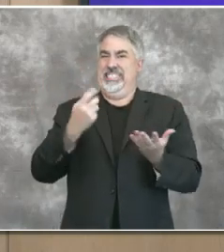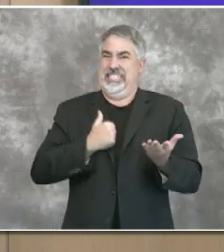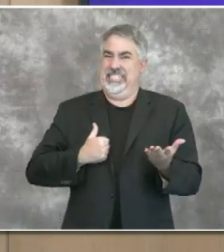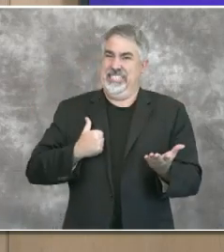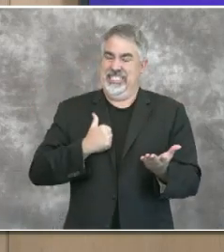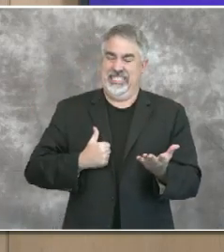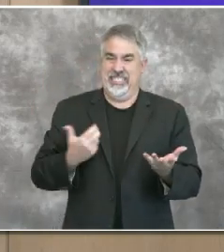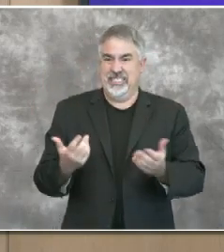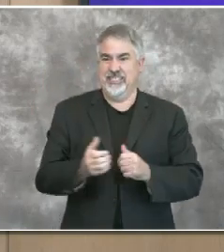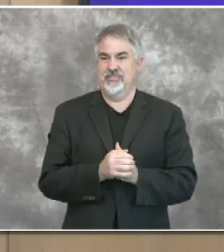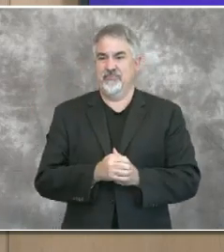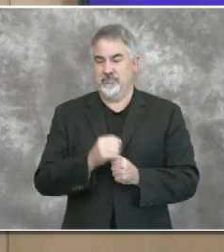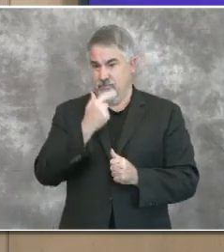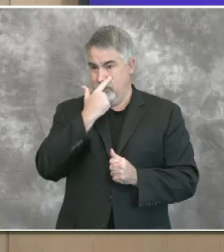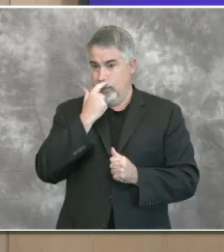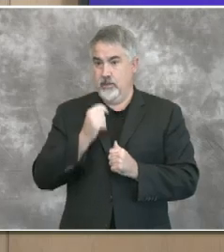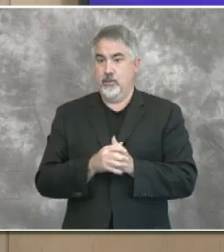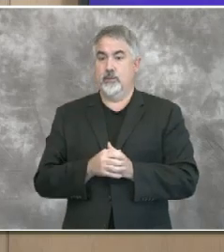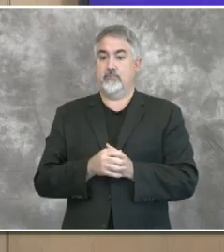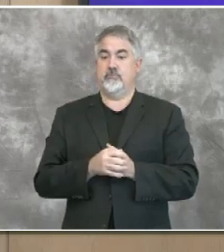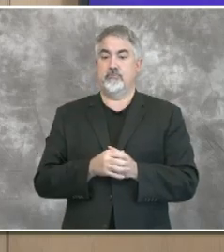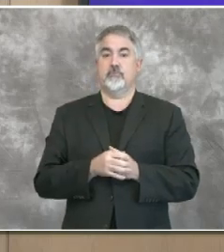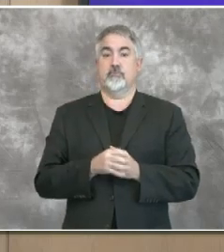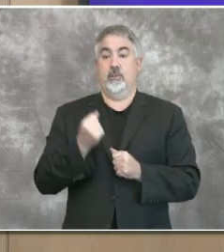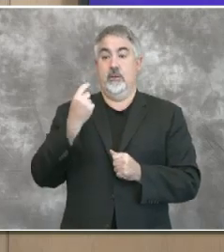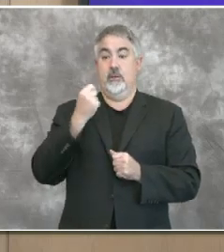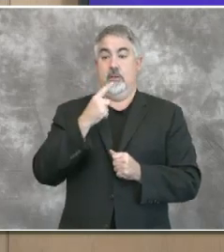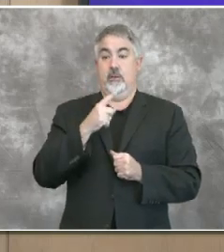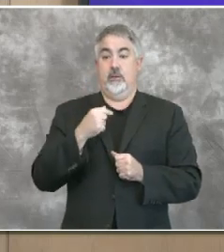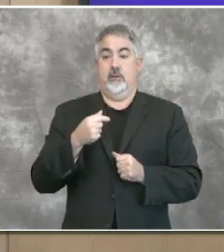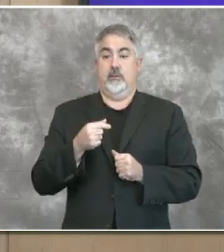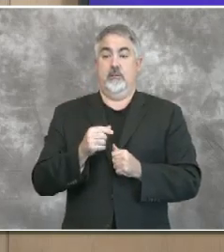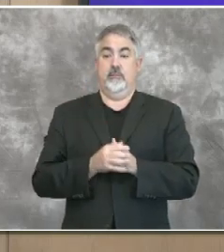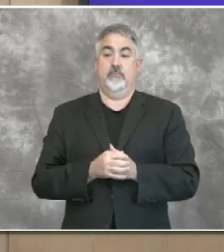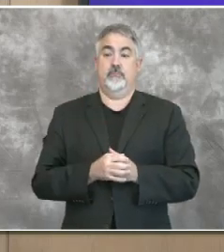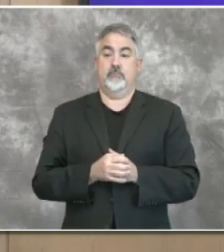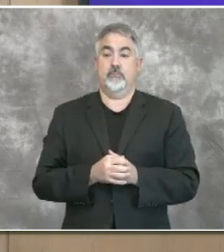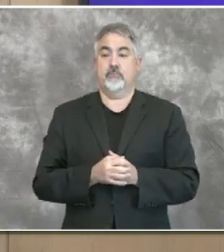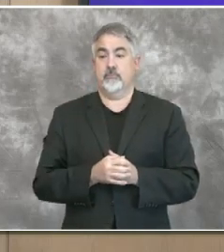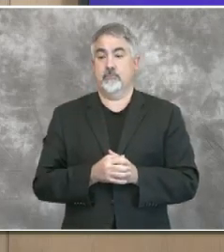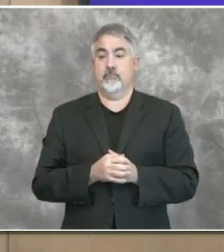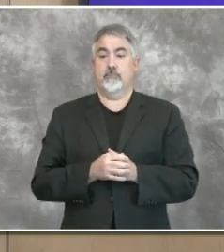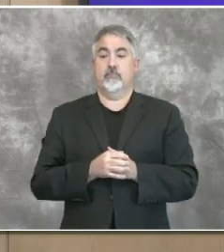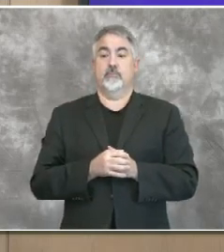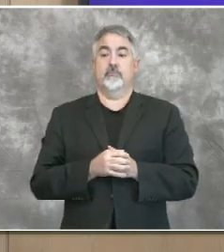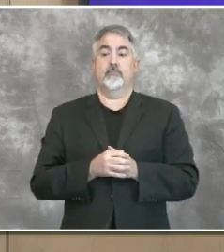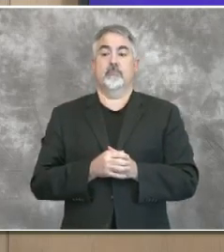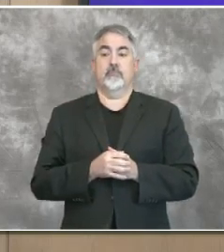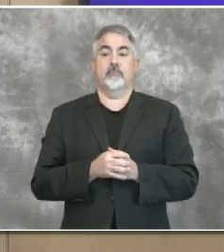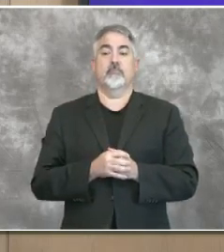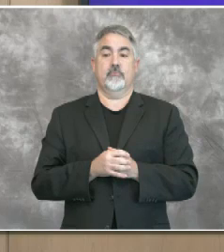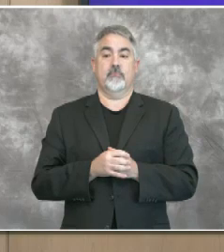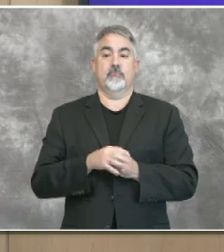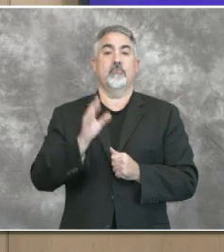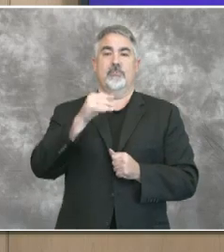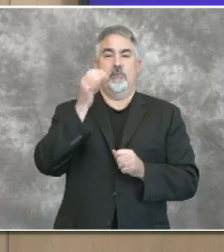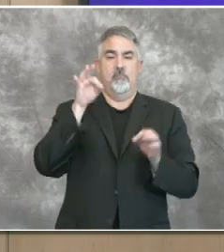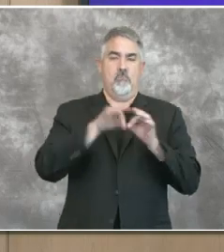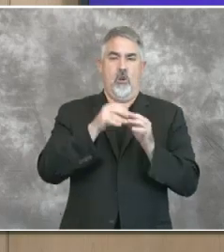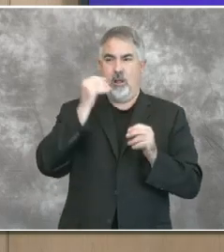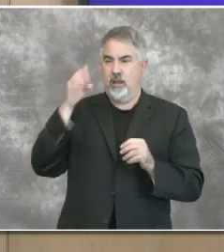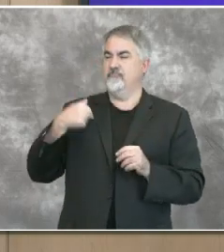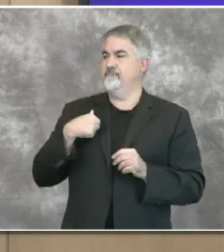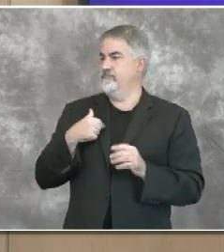where attendees must verbally certify that they meet the income guidelines for the food bank. For those guidelines, you can go to